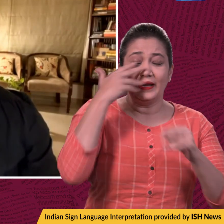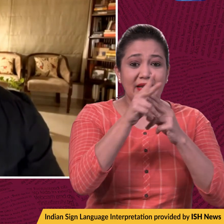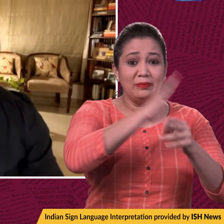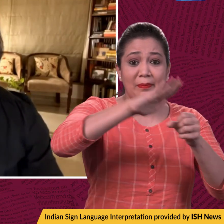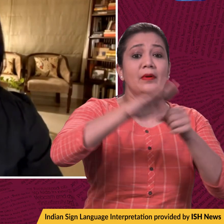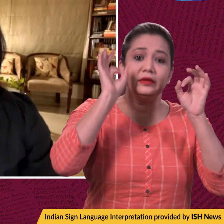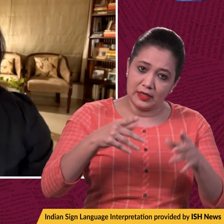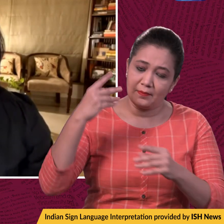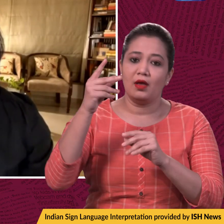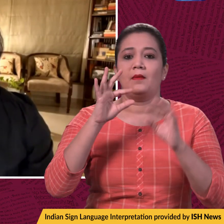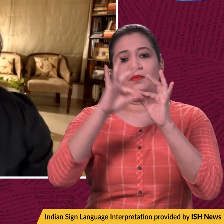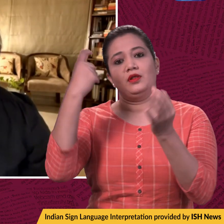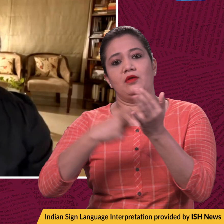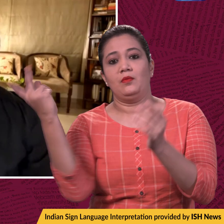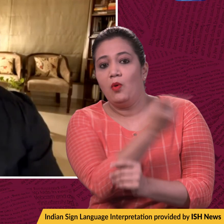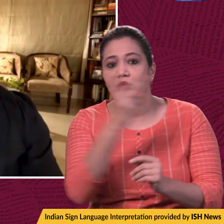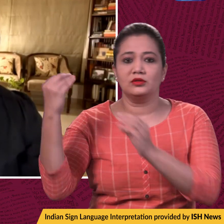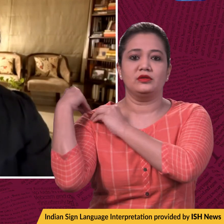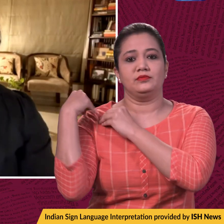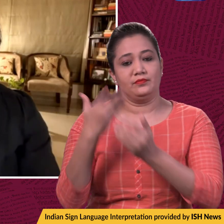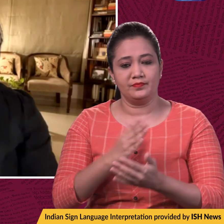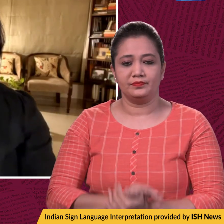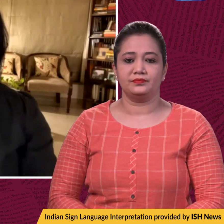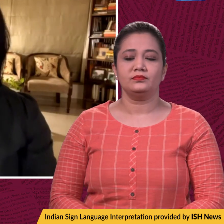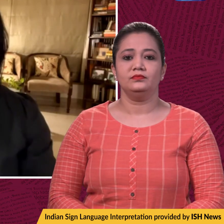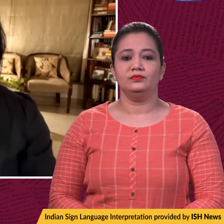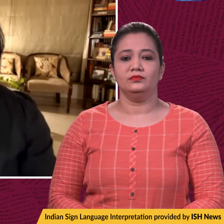the terror camps in Pakistan's Balakot.